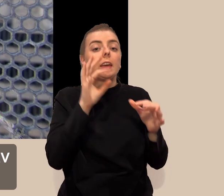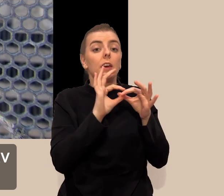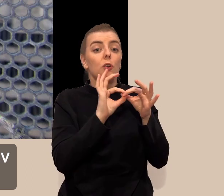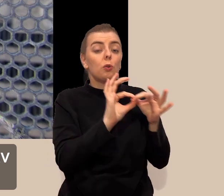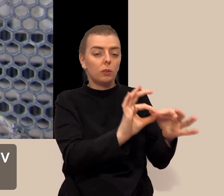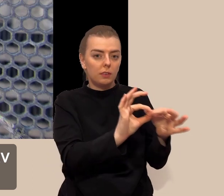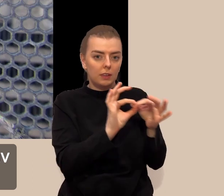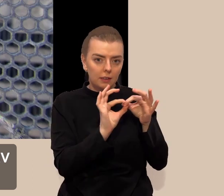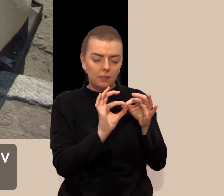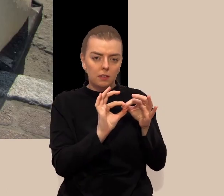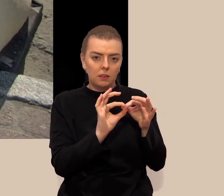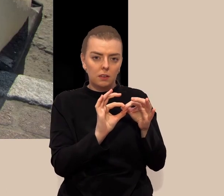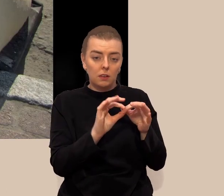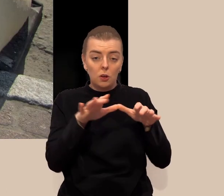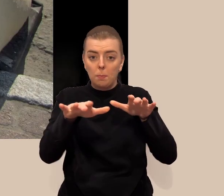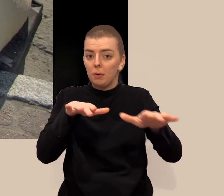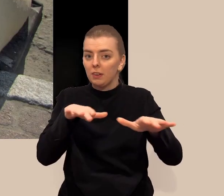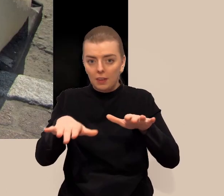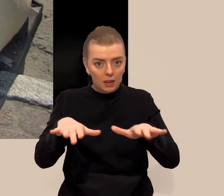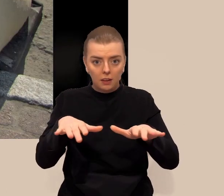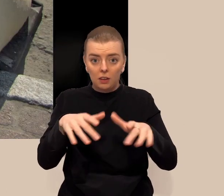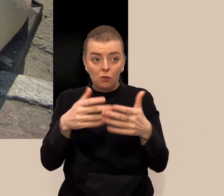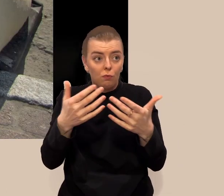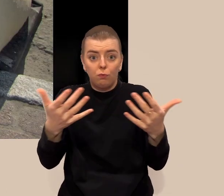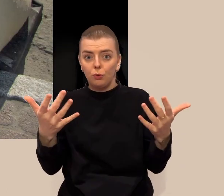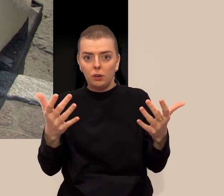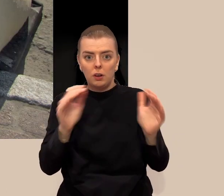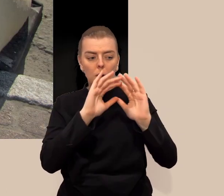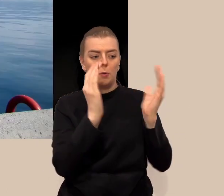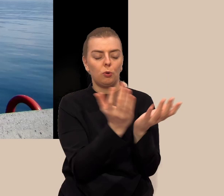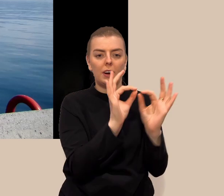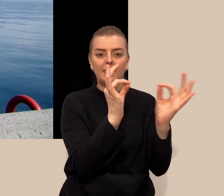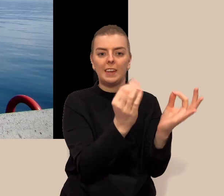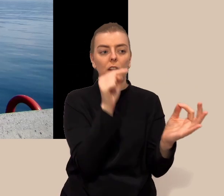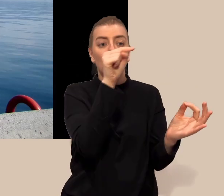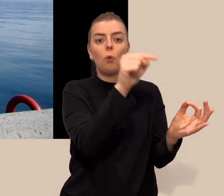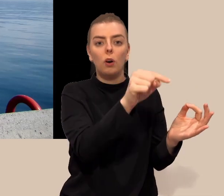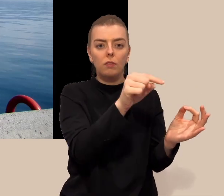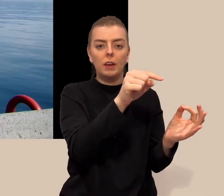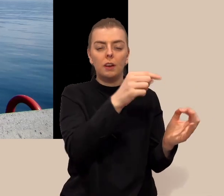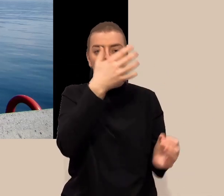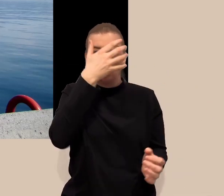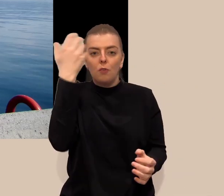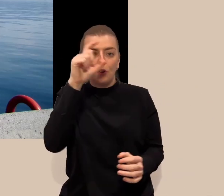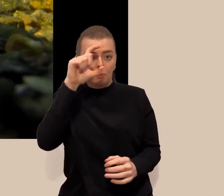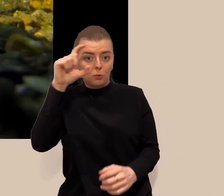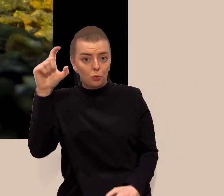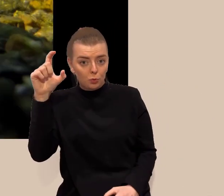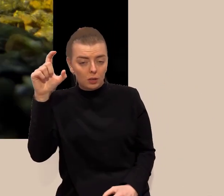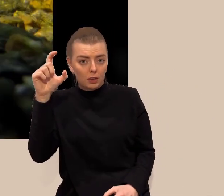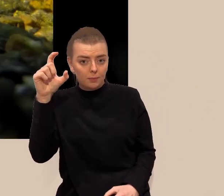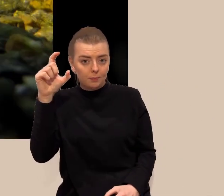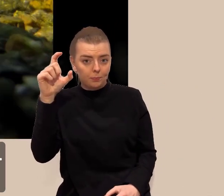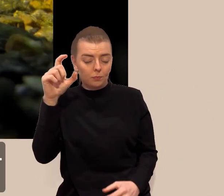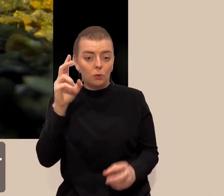an image. But then when you maybe think a little bit more about the context. About where we are. Above the Arctic Circle.